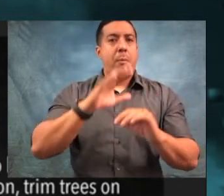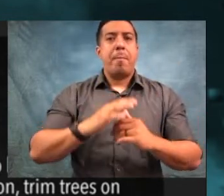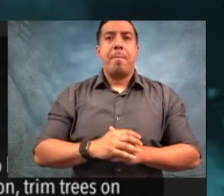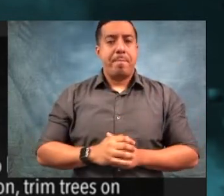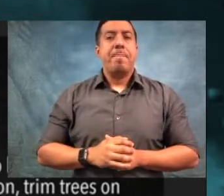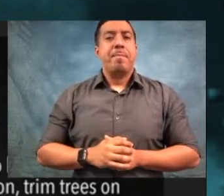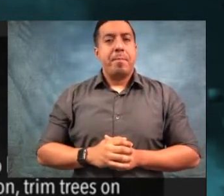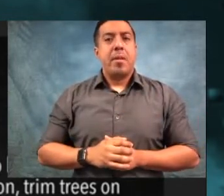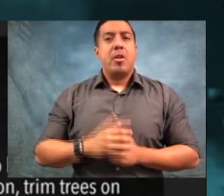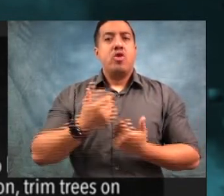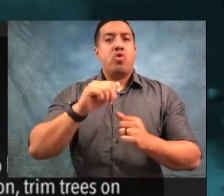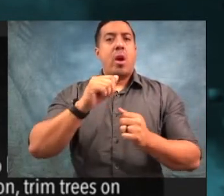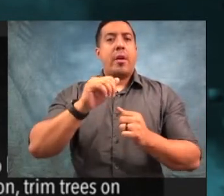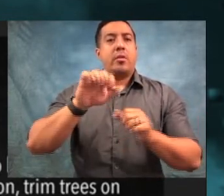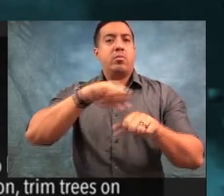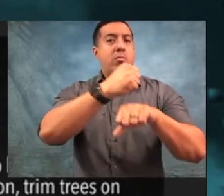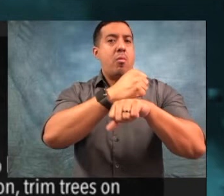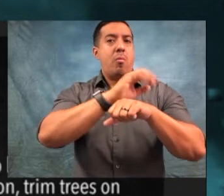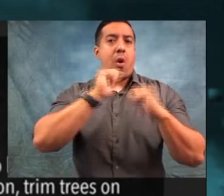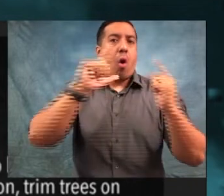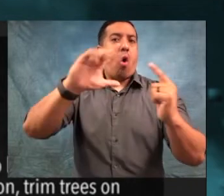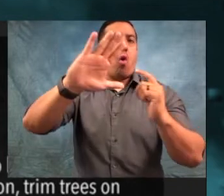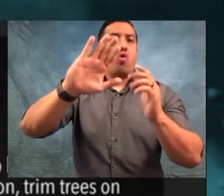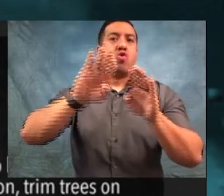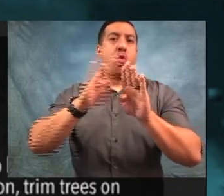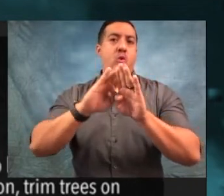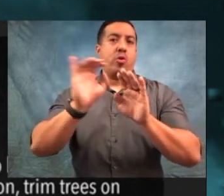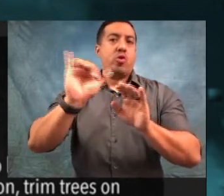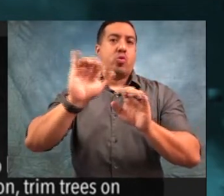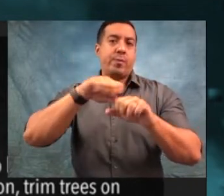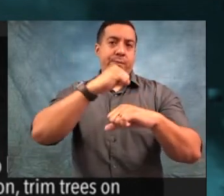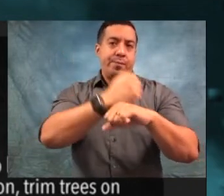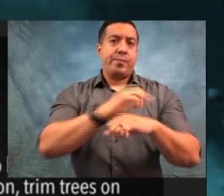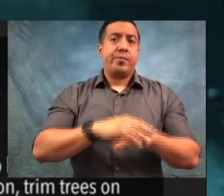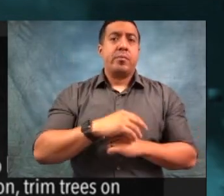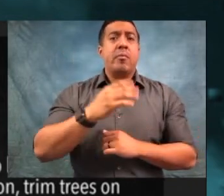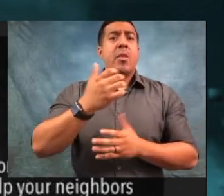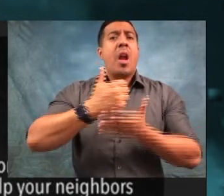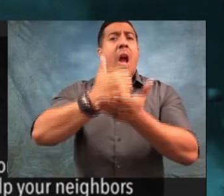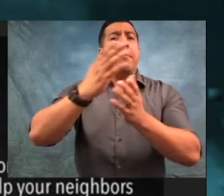avoid some damage to your vehicle, and secure all doors.